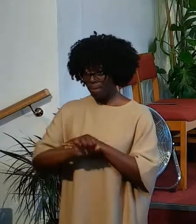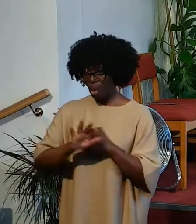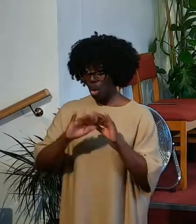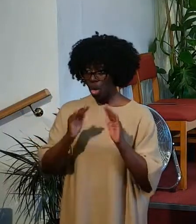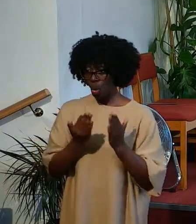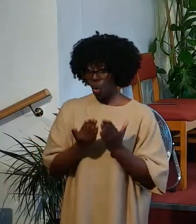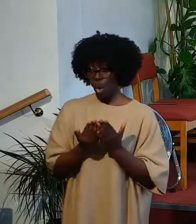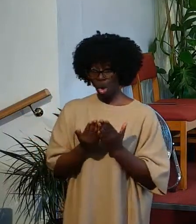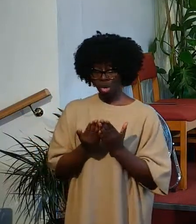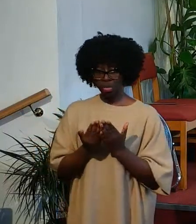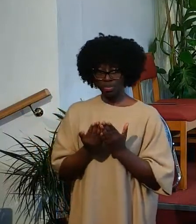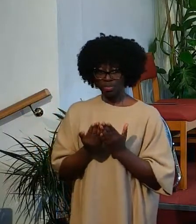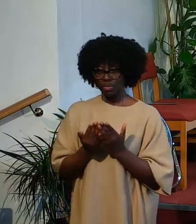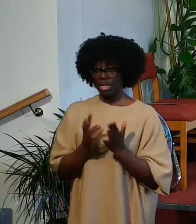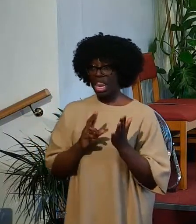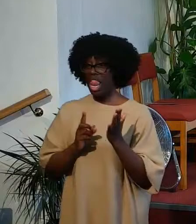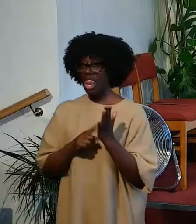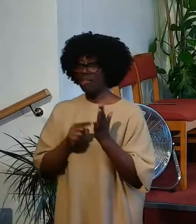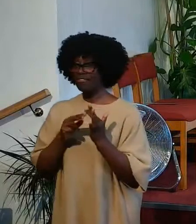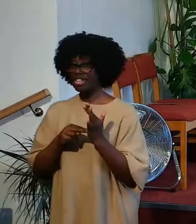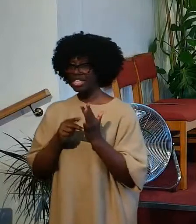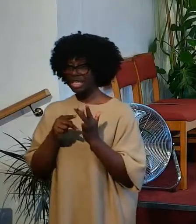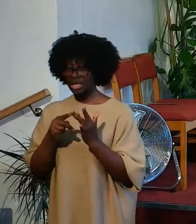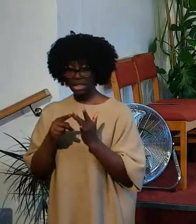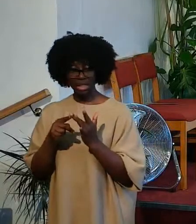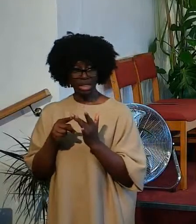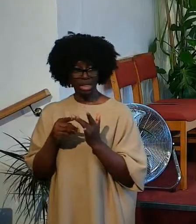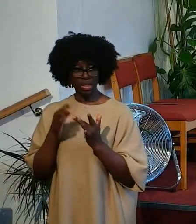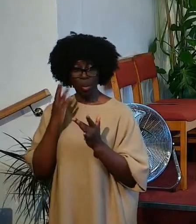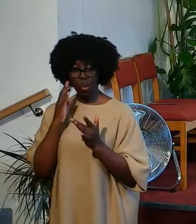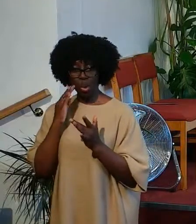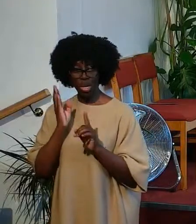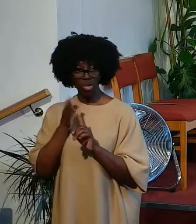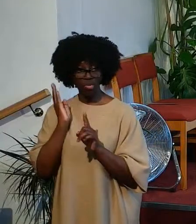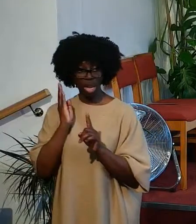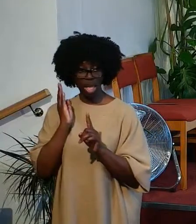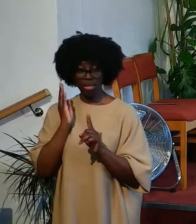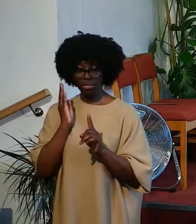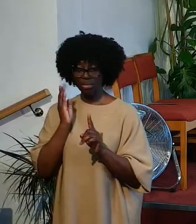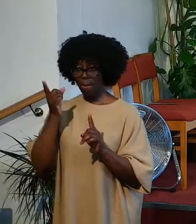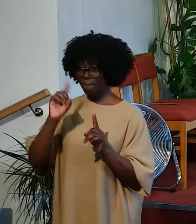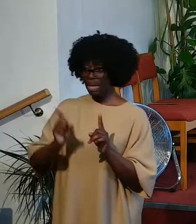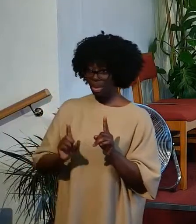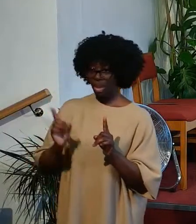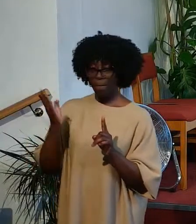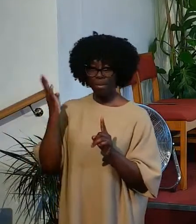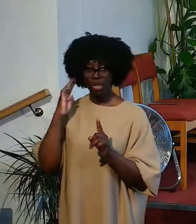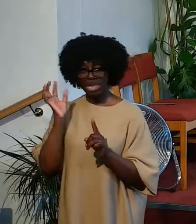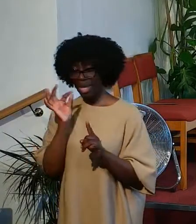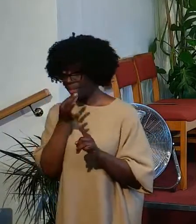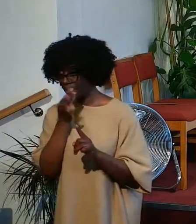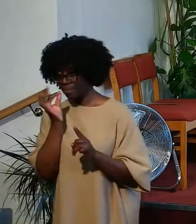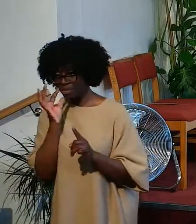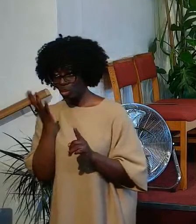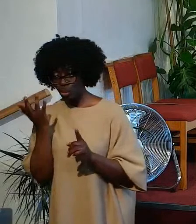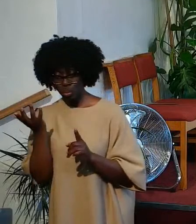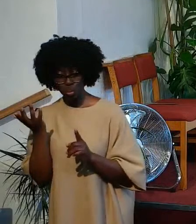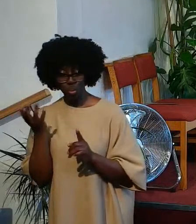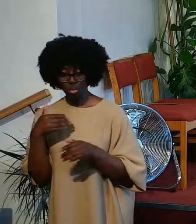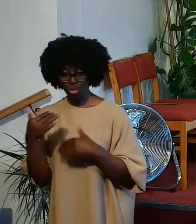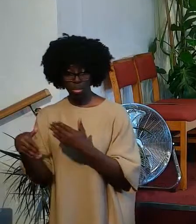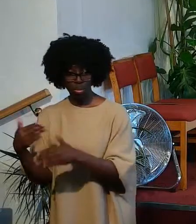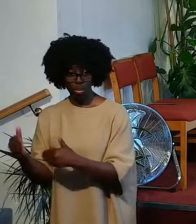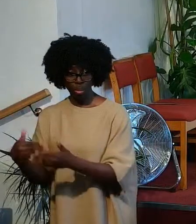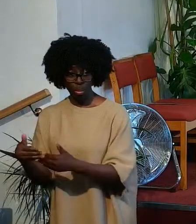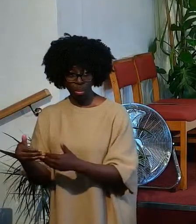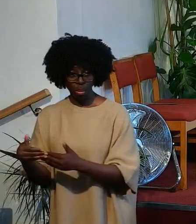in Leviticus, where God was recognizing people who were born deaf, people who were mute, etc. And I would imagine someone